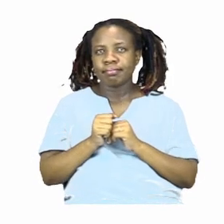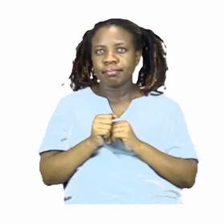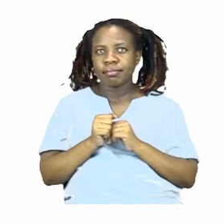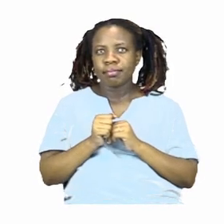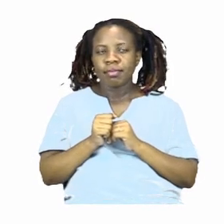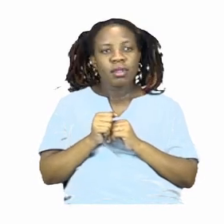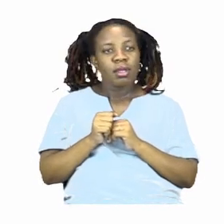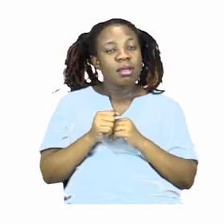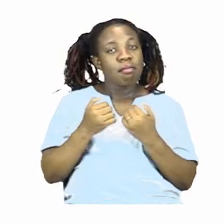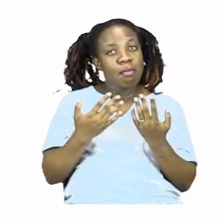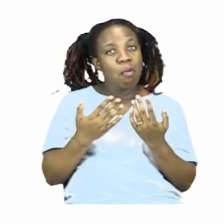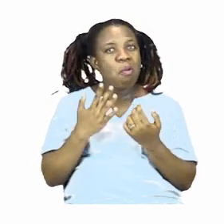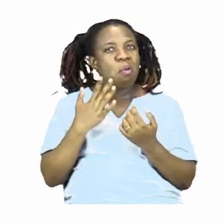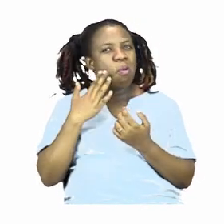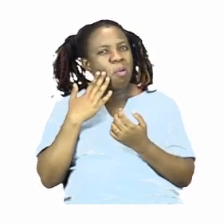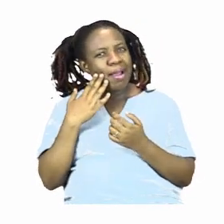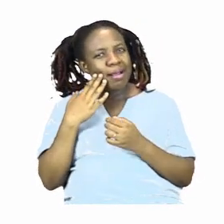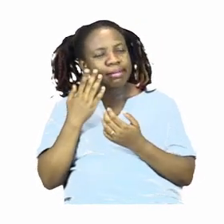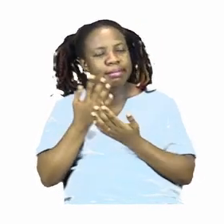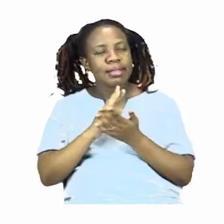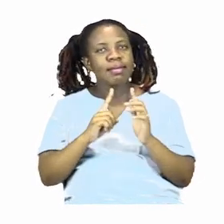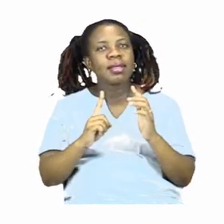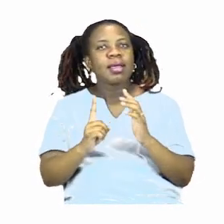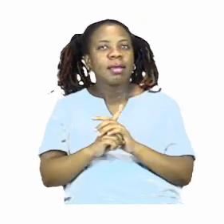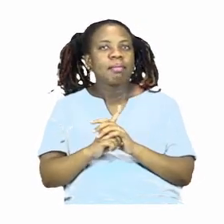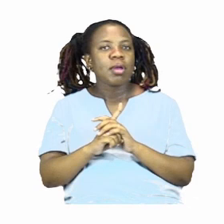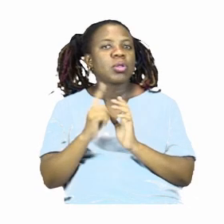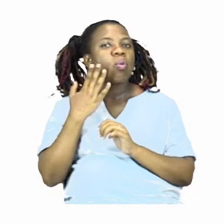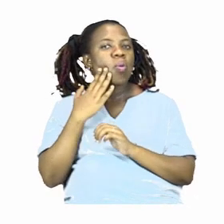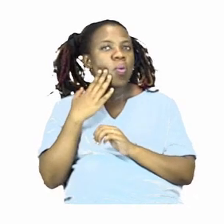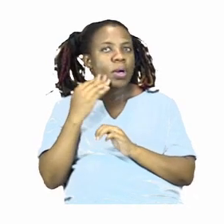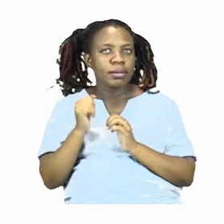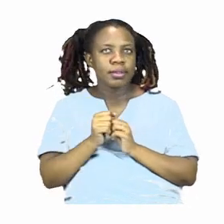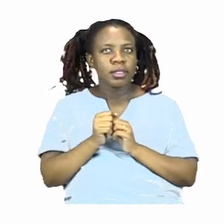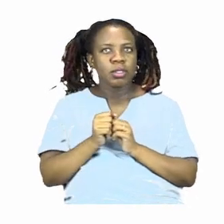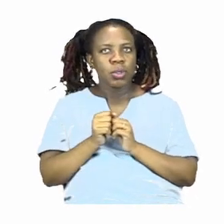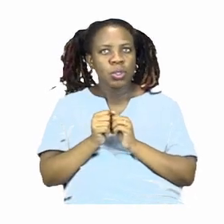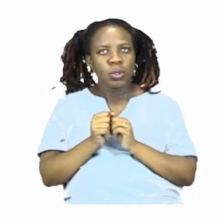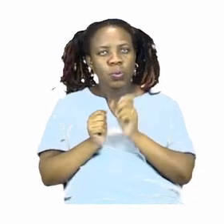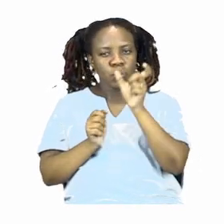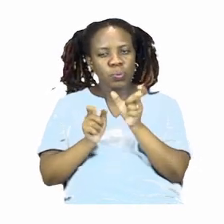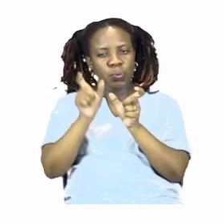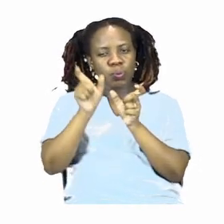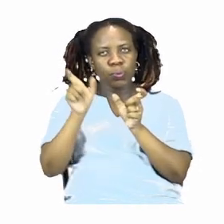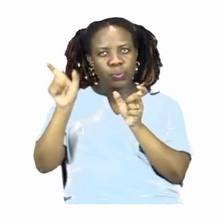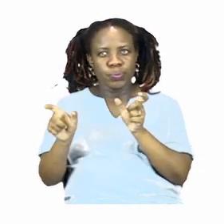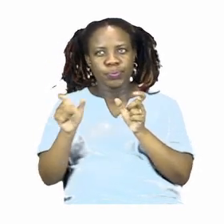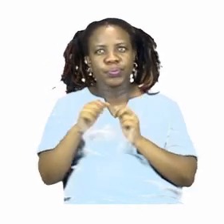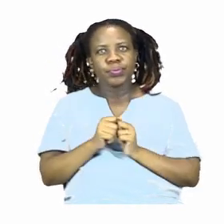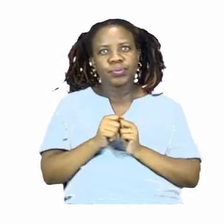something is happening. Now here it says in the at column, there it shows us examples